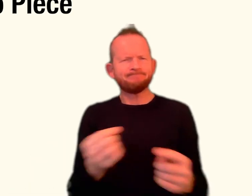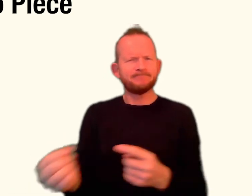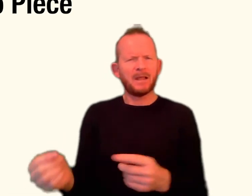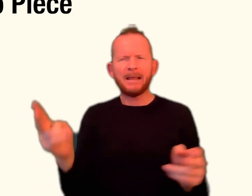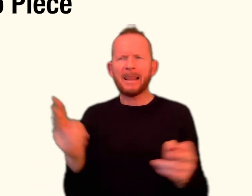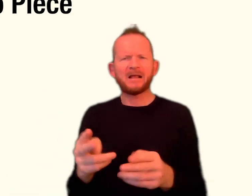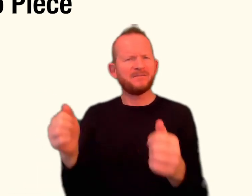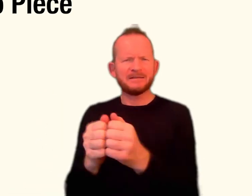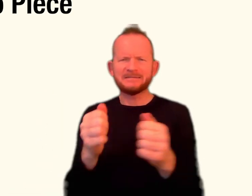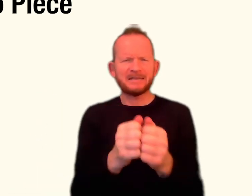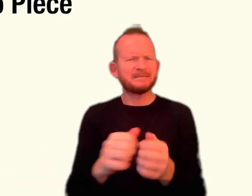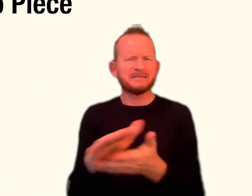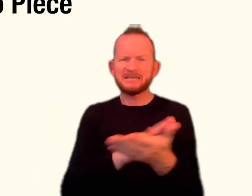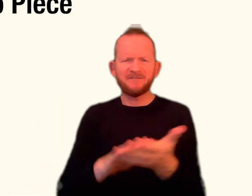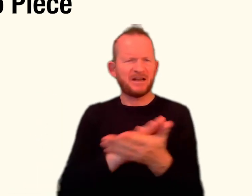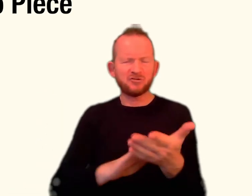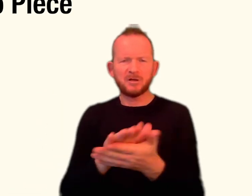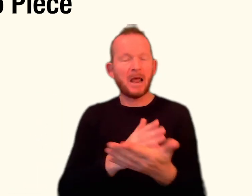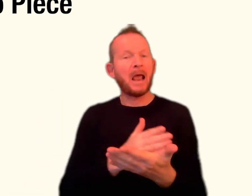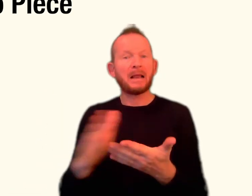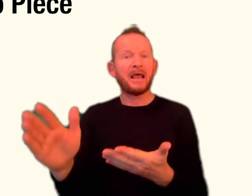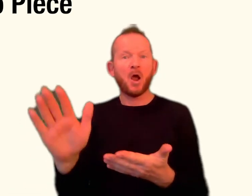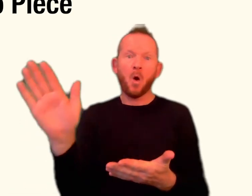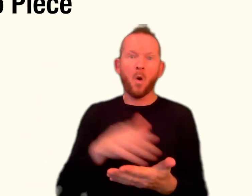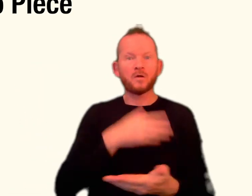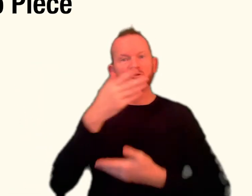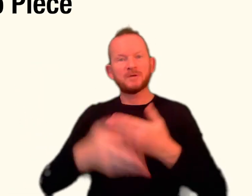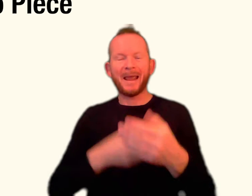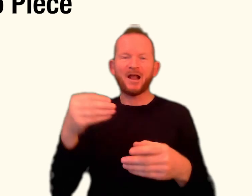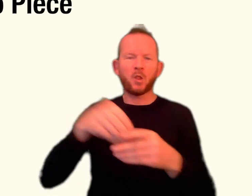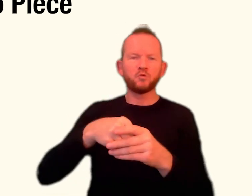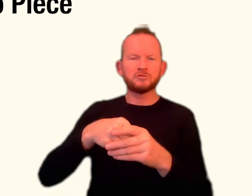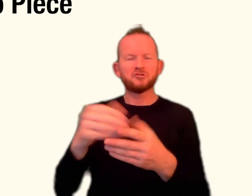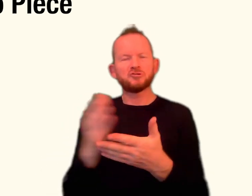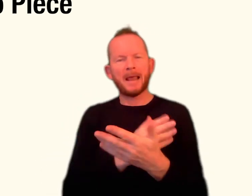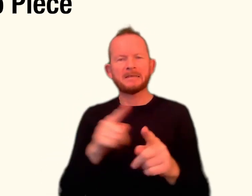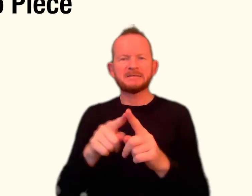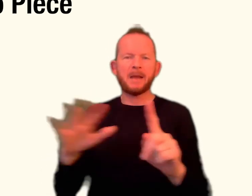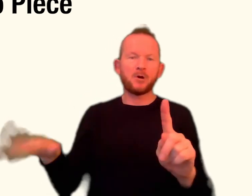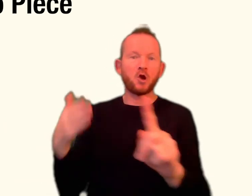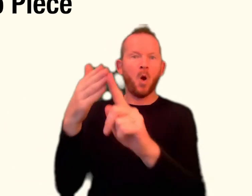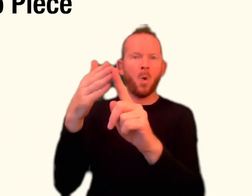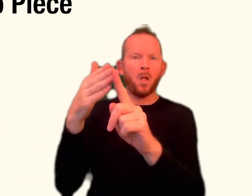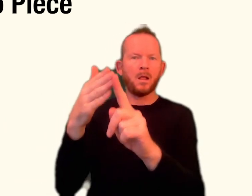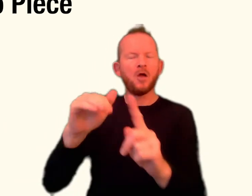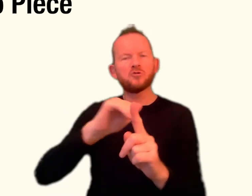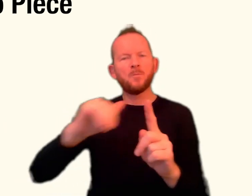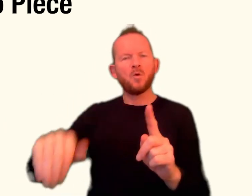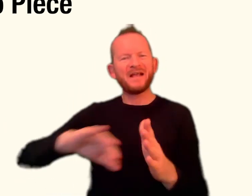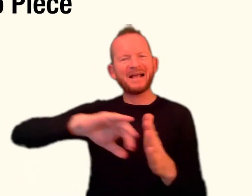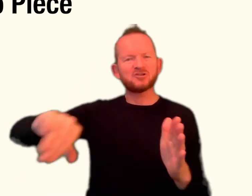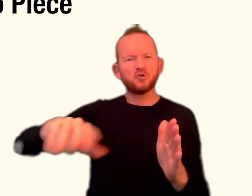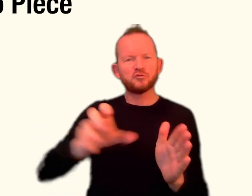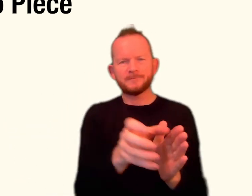consensus and definition. It is clear that all descriptions of inclusion share the same goal, of removing exclusion. However,